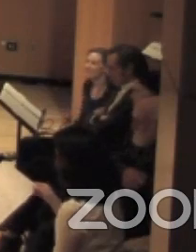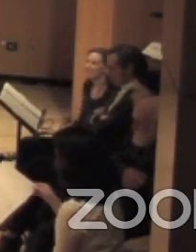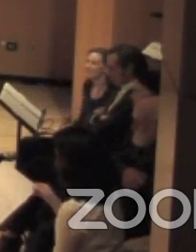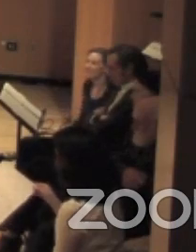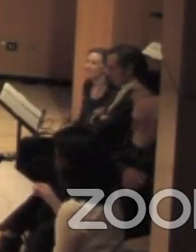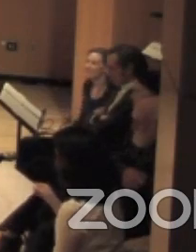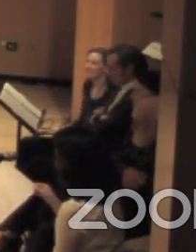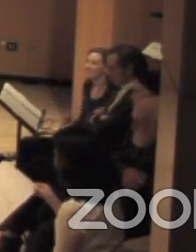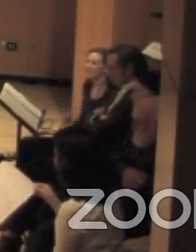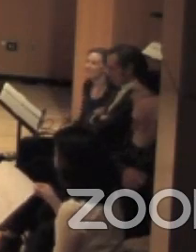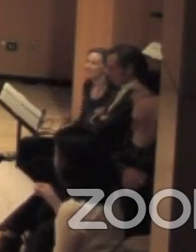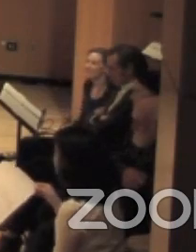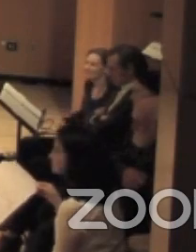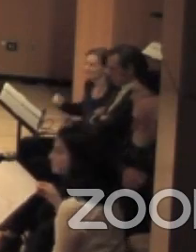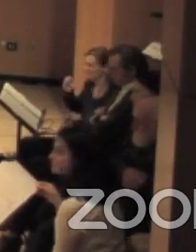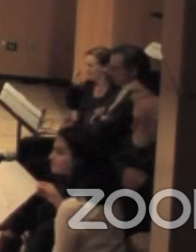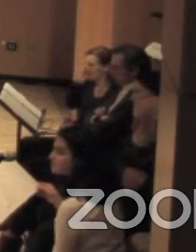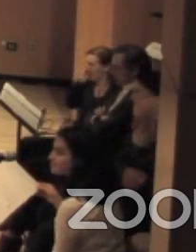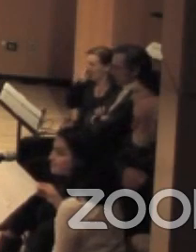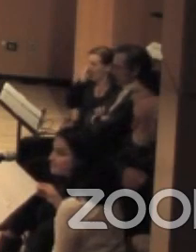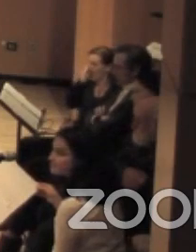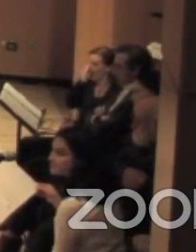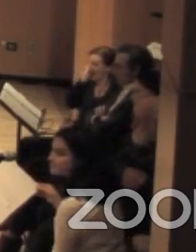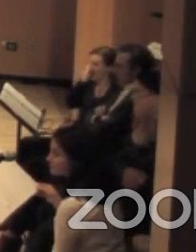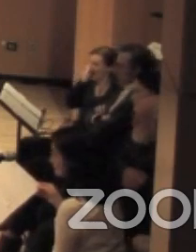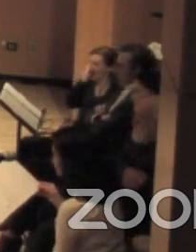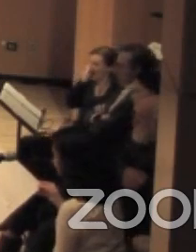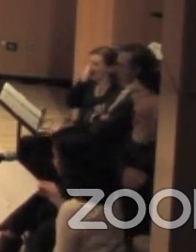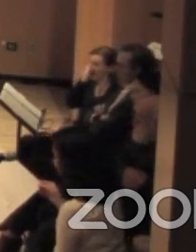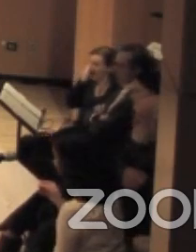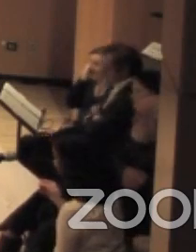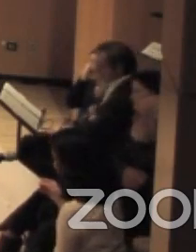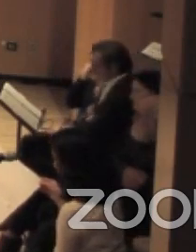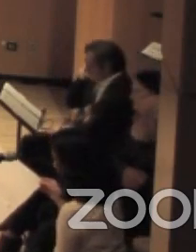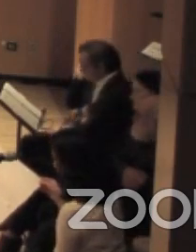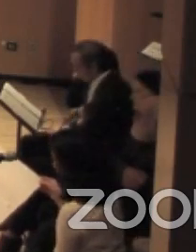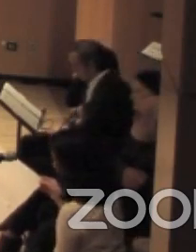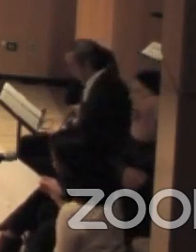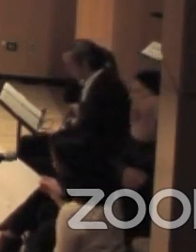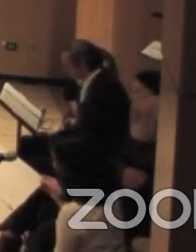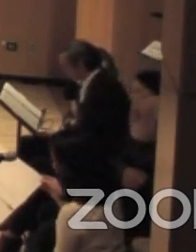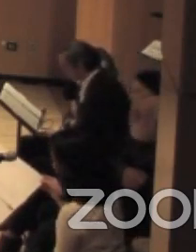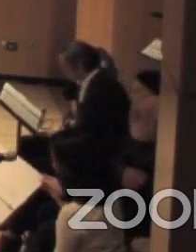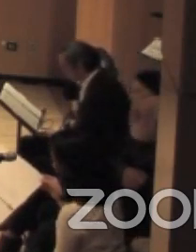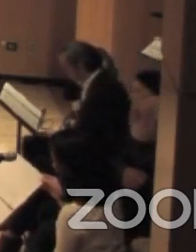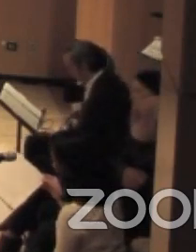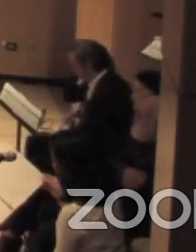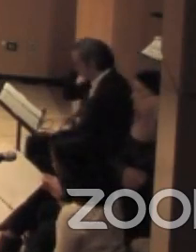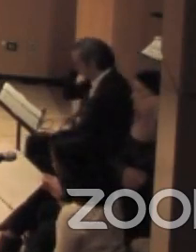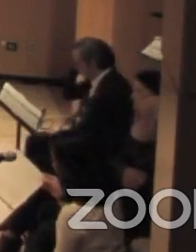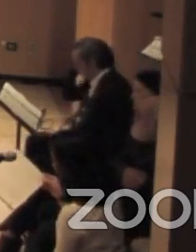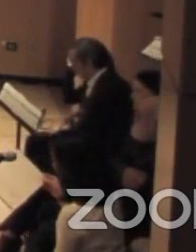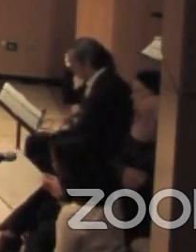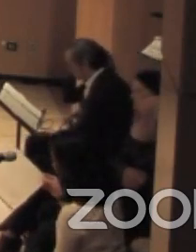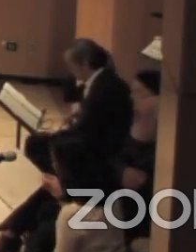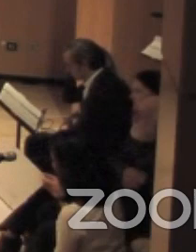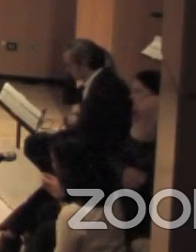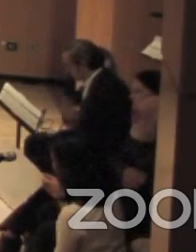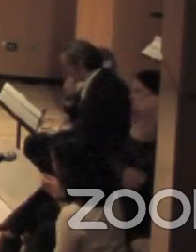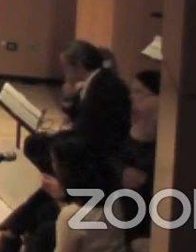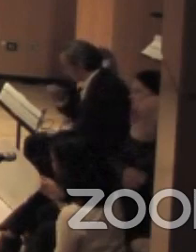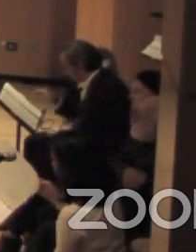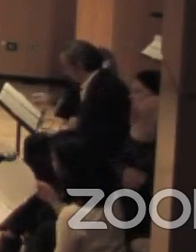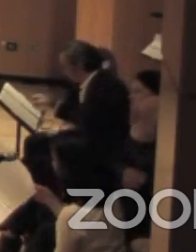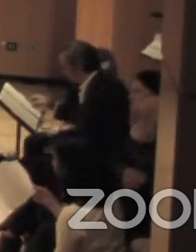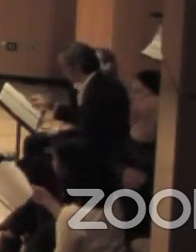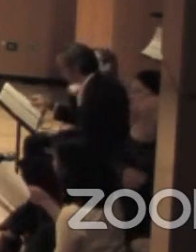sleeping and yeah it's good that she's sleeping because if yeah I'm thinking I don't know